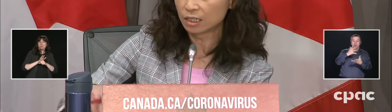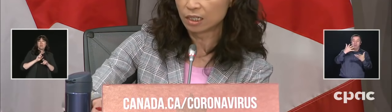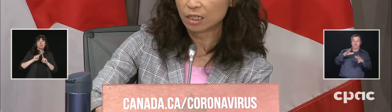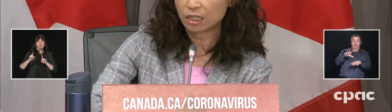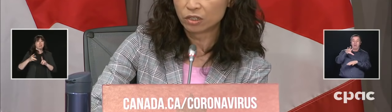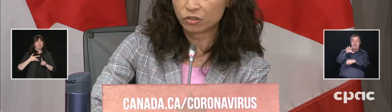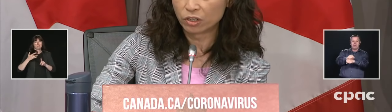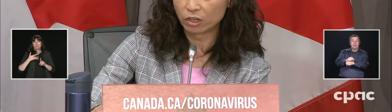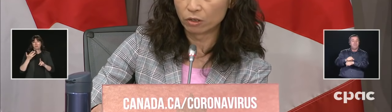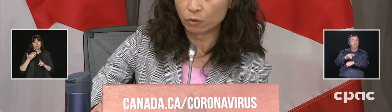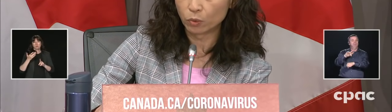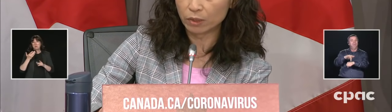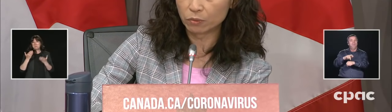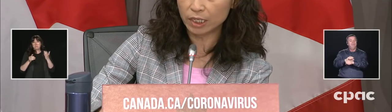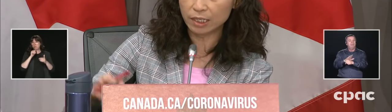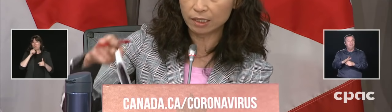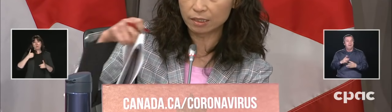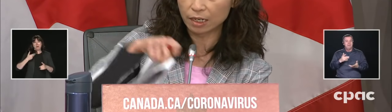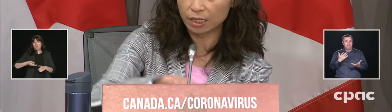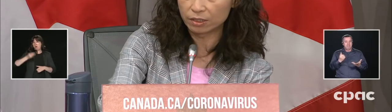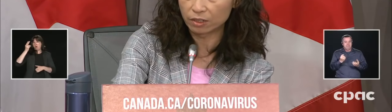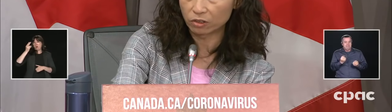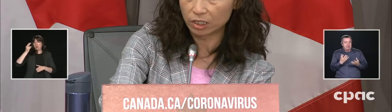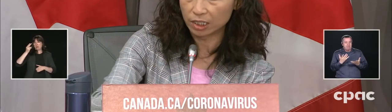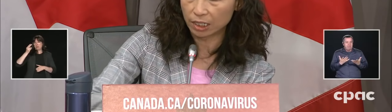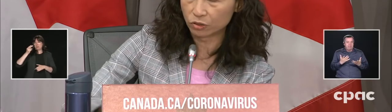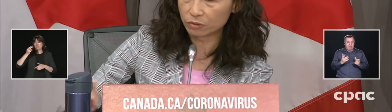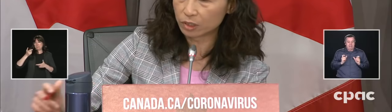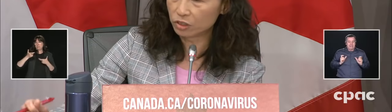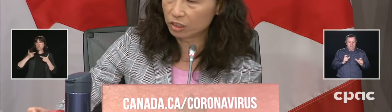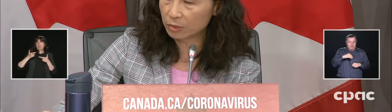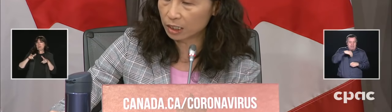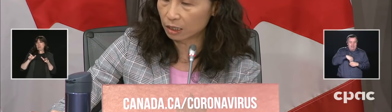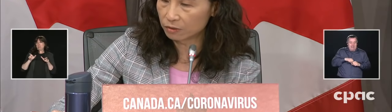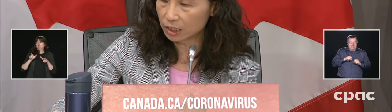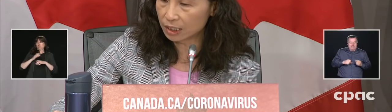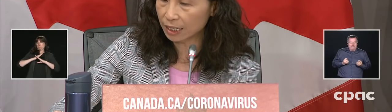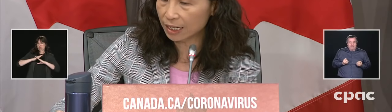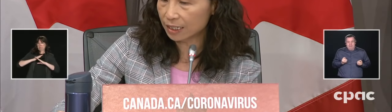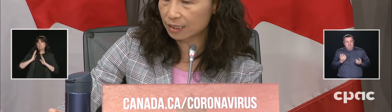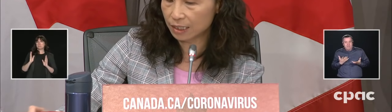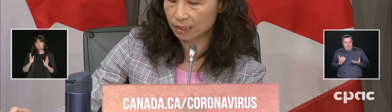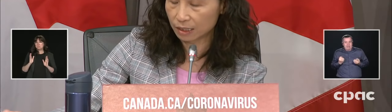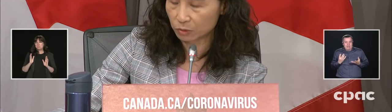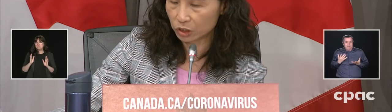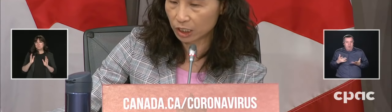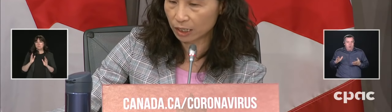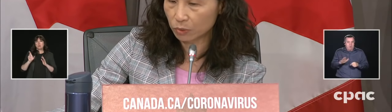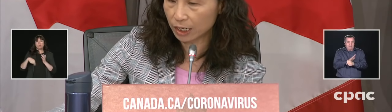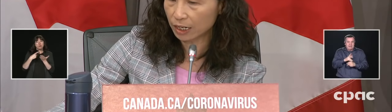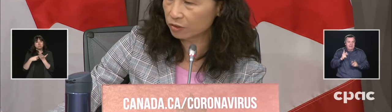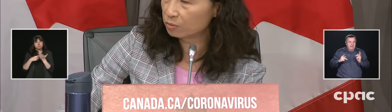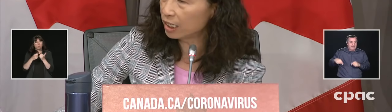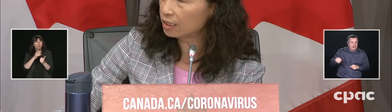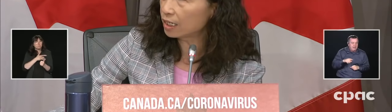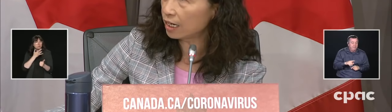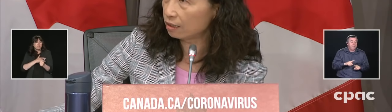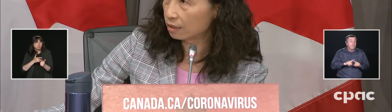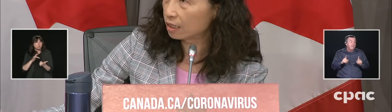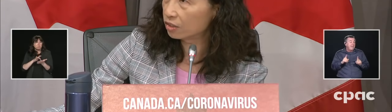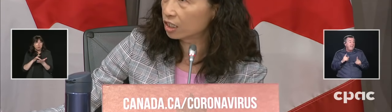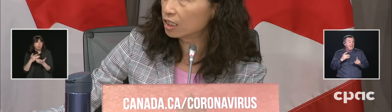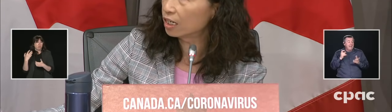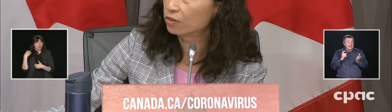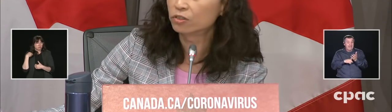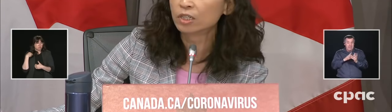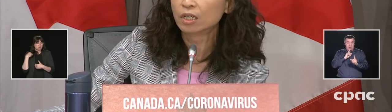immunity. So when we discuss across the country with the chief medical officers, that is the assumption that we have to maintain